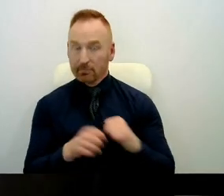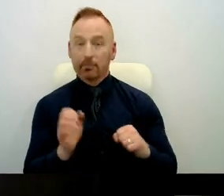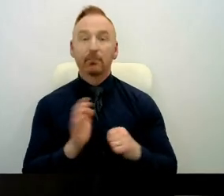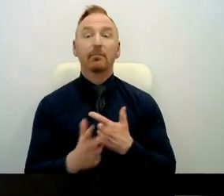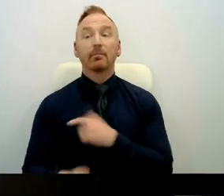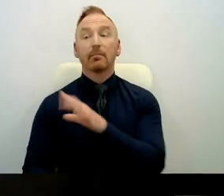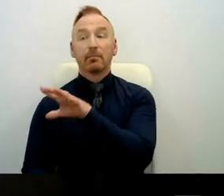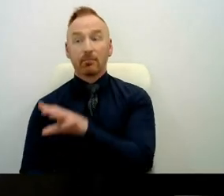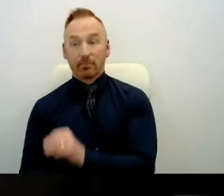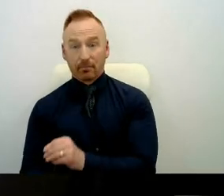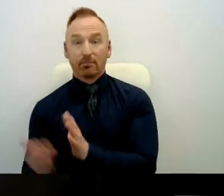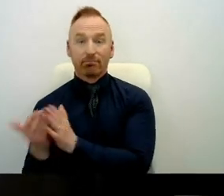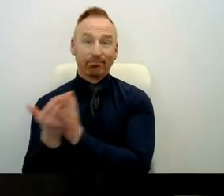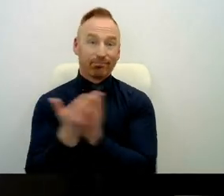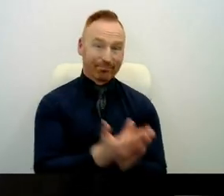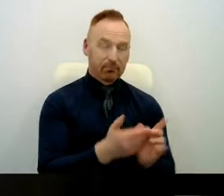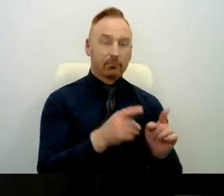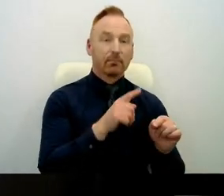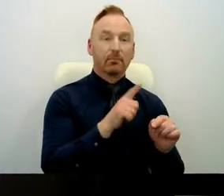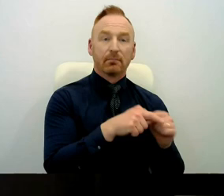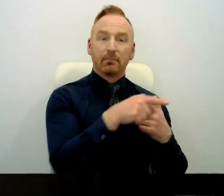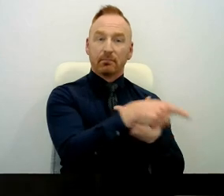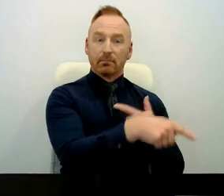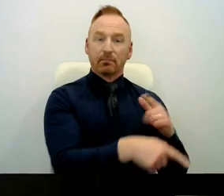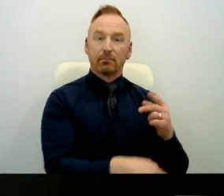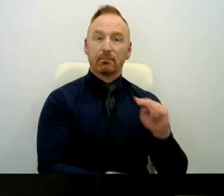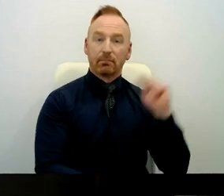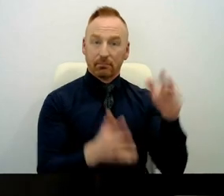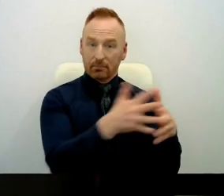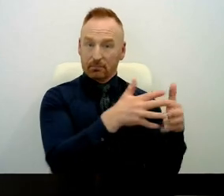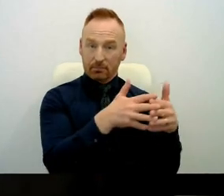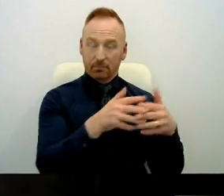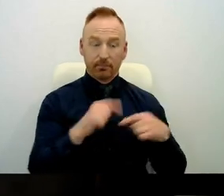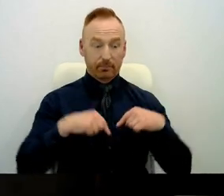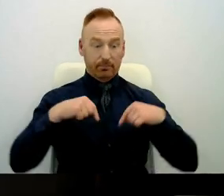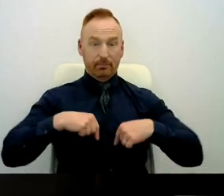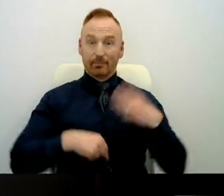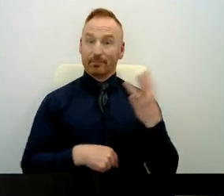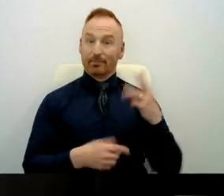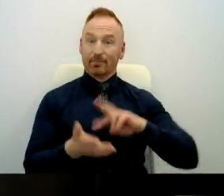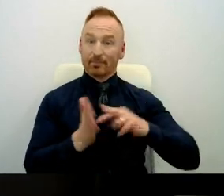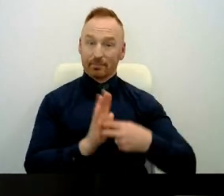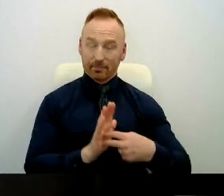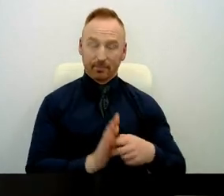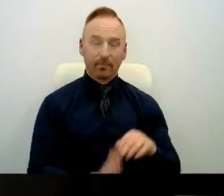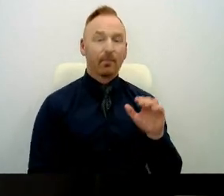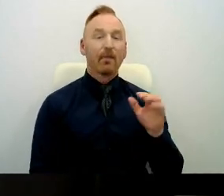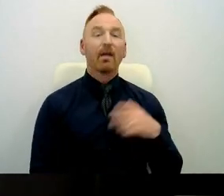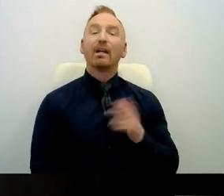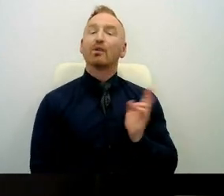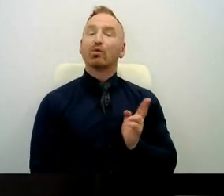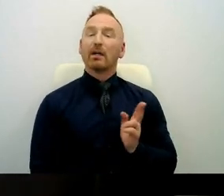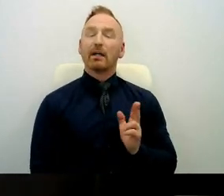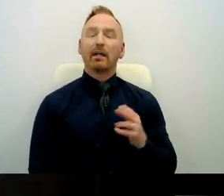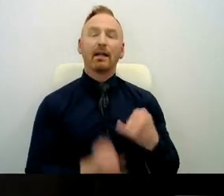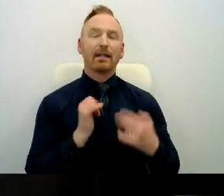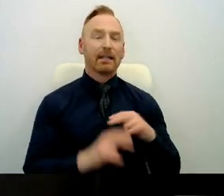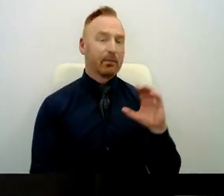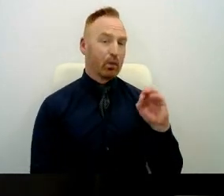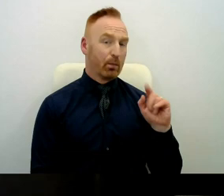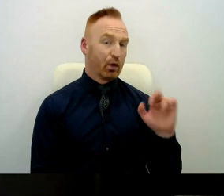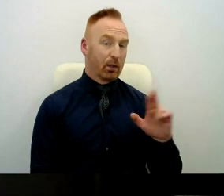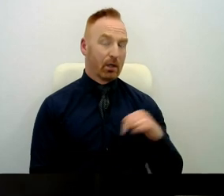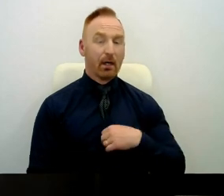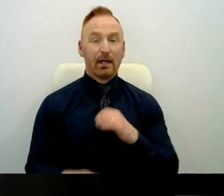Slave Trade. What does this mean for us here in Winnipeg? The historian Afua Cooper has said